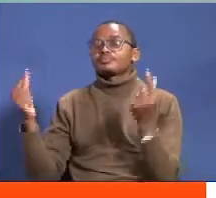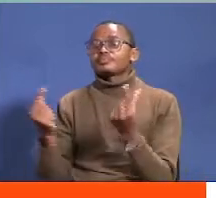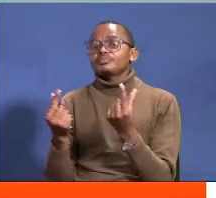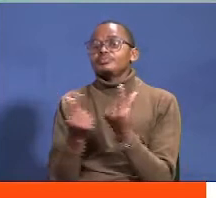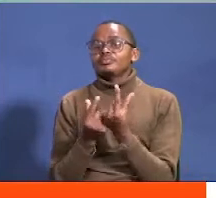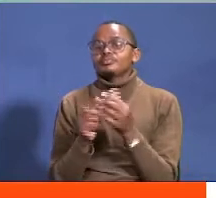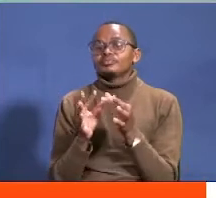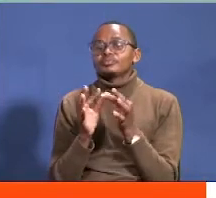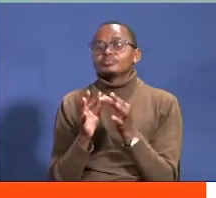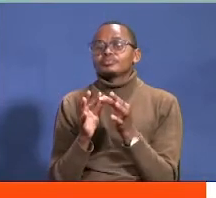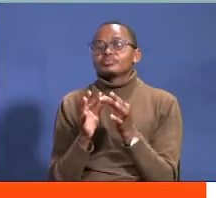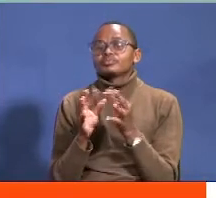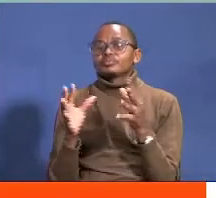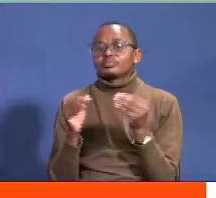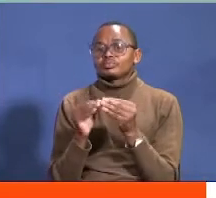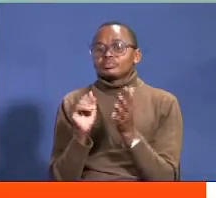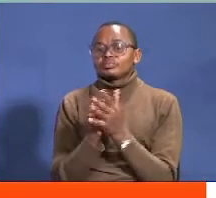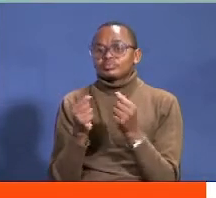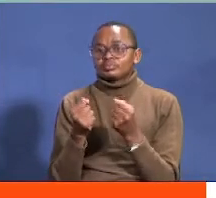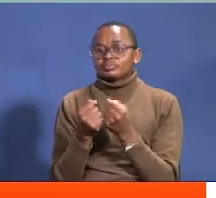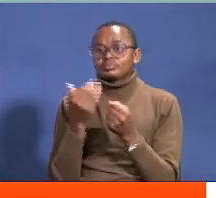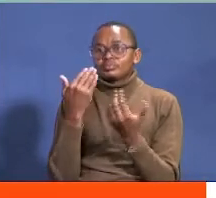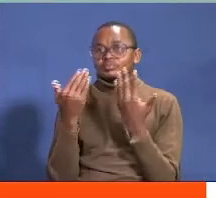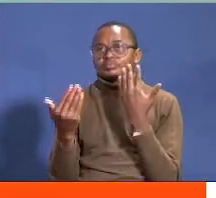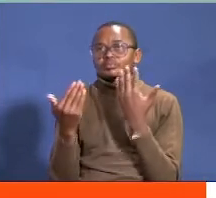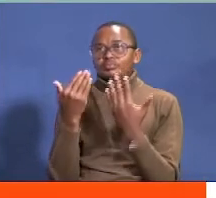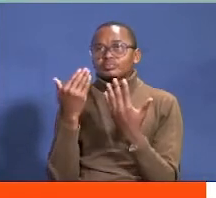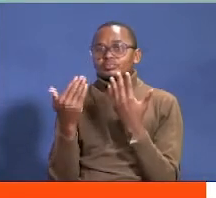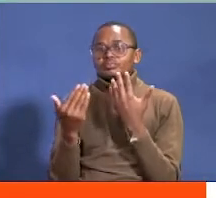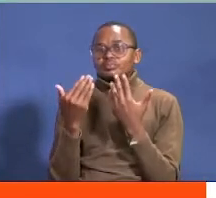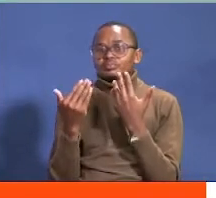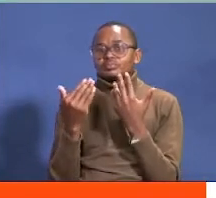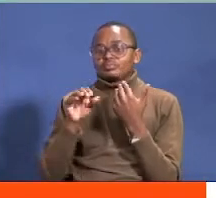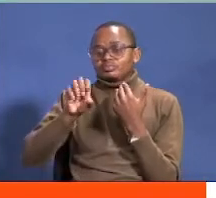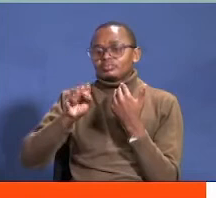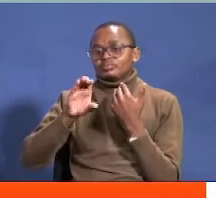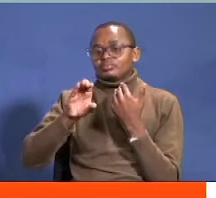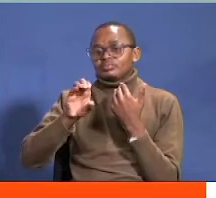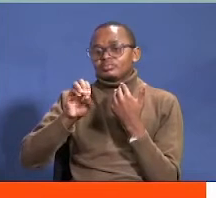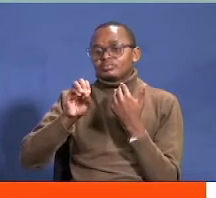the COP26 conference that was held in Glasgow, Scotland. So,